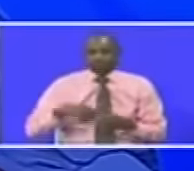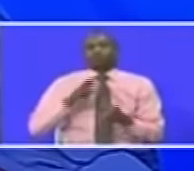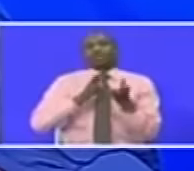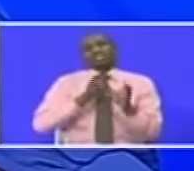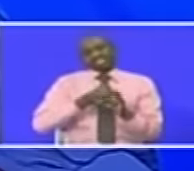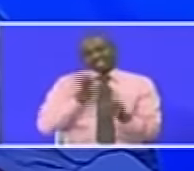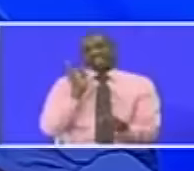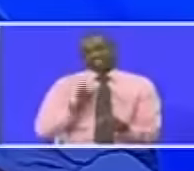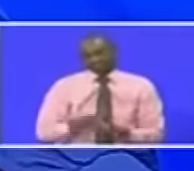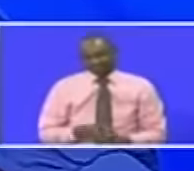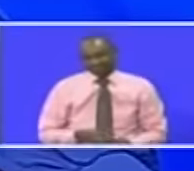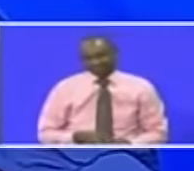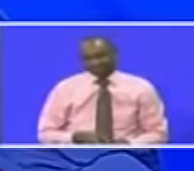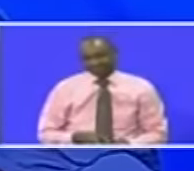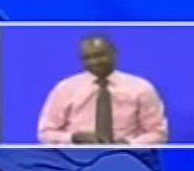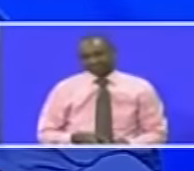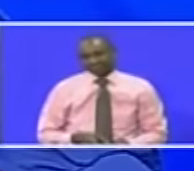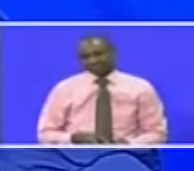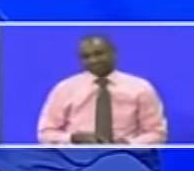resign.